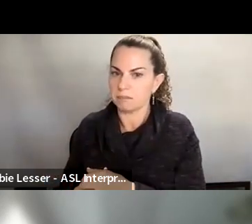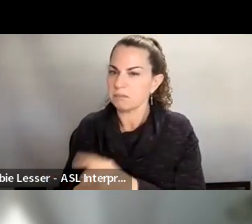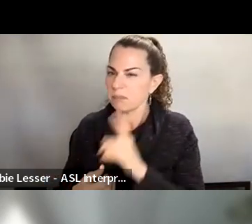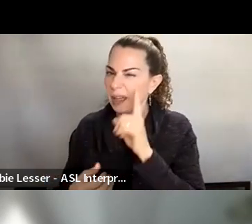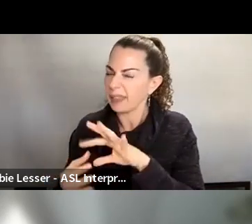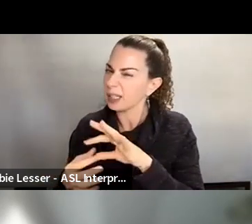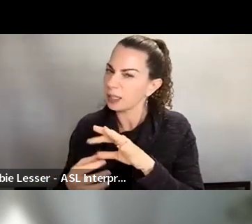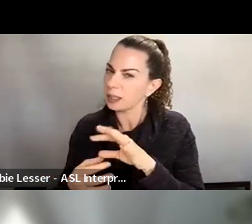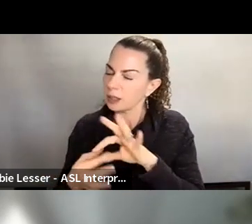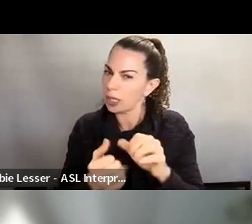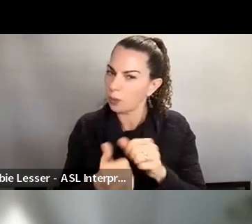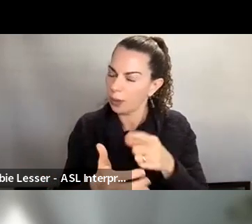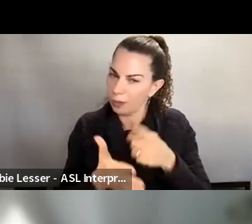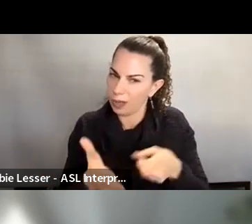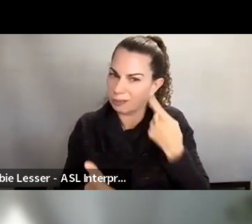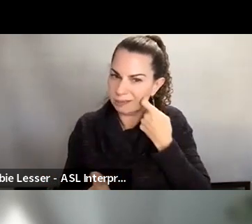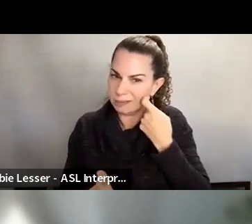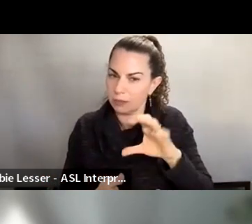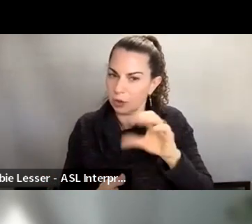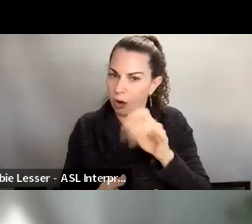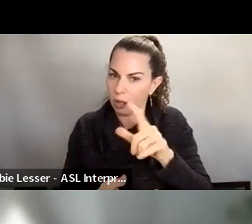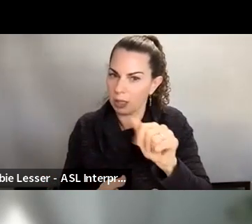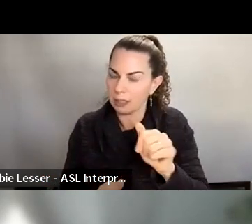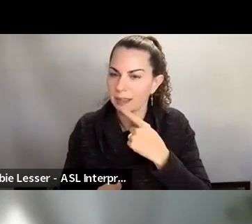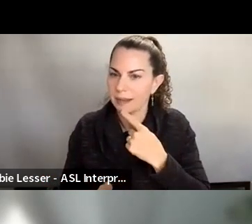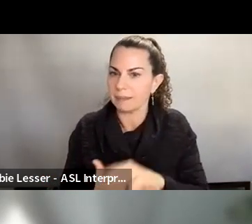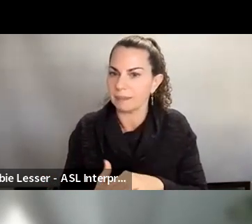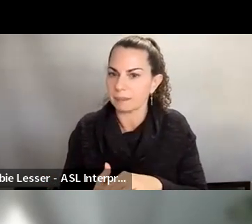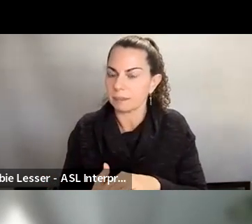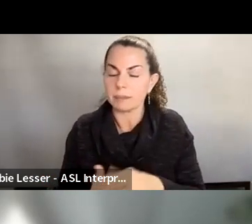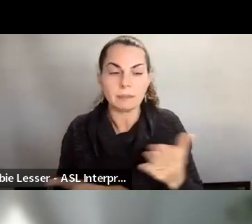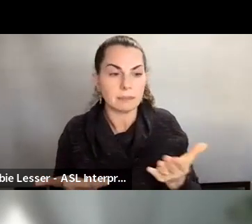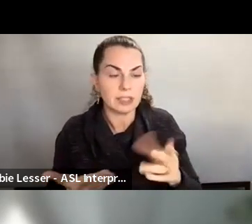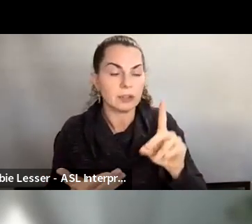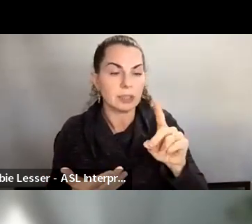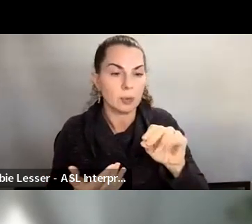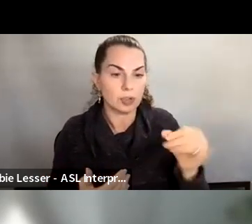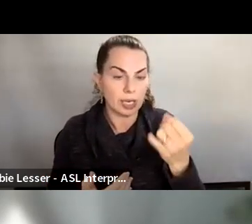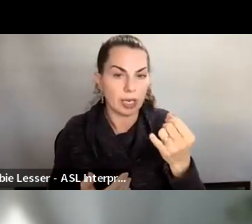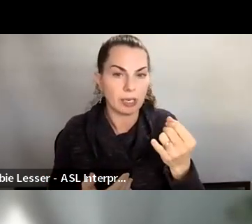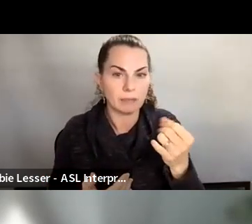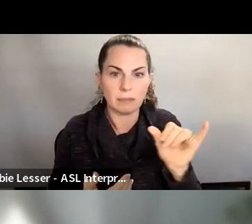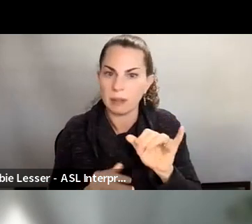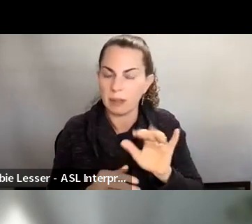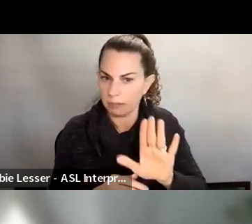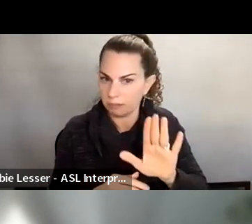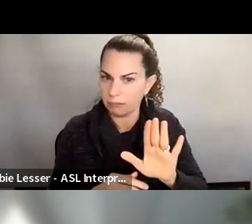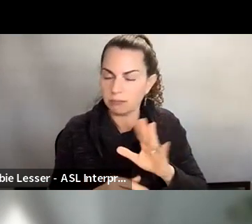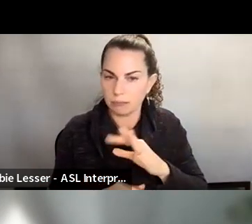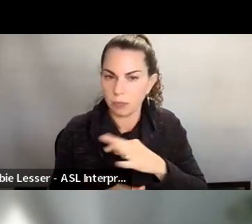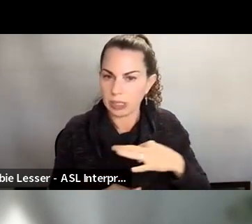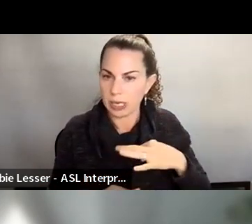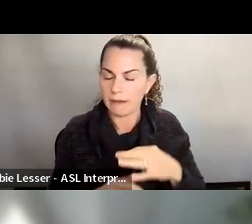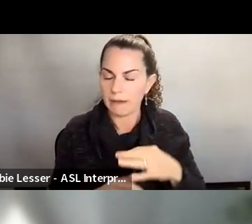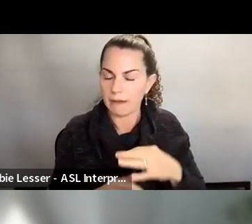said. Yeah. I know it's an entirely different setting, but at DOJ, just like Carla said, for her staff are not required to have their